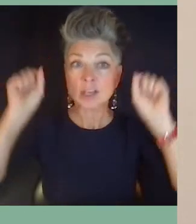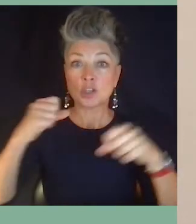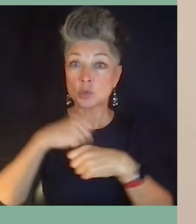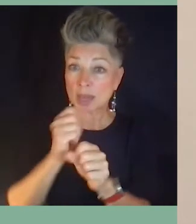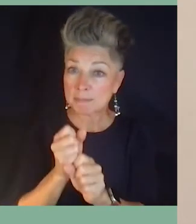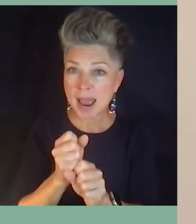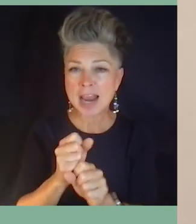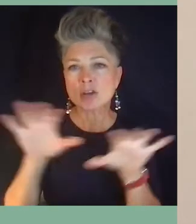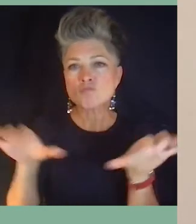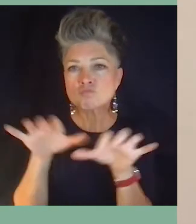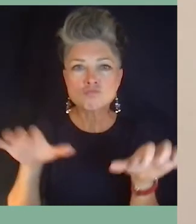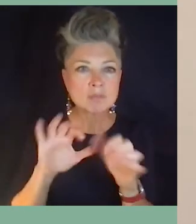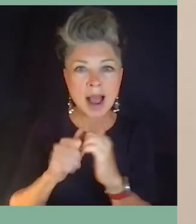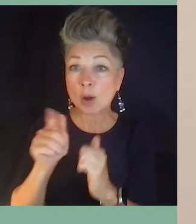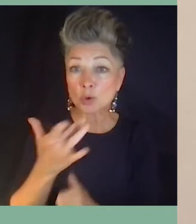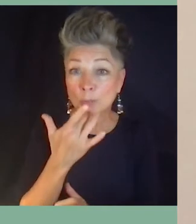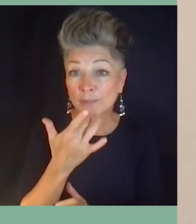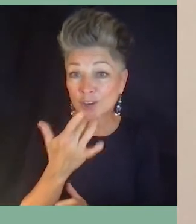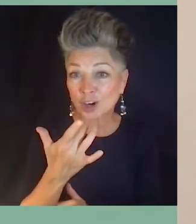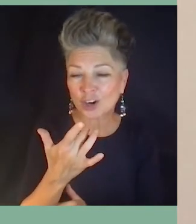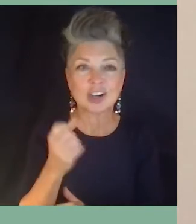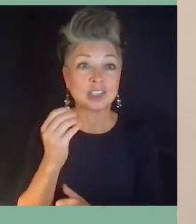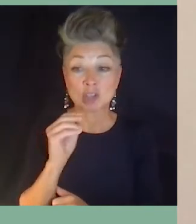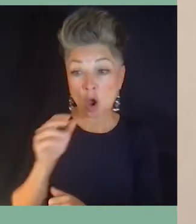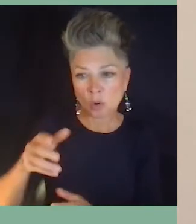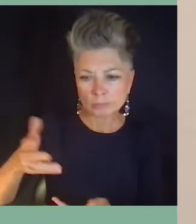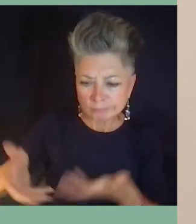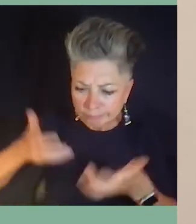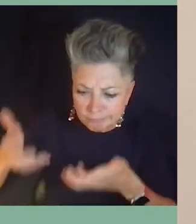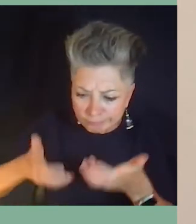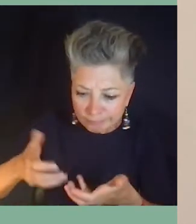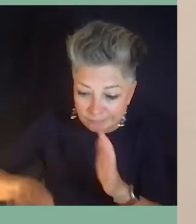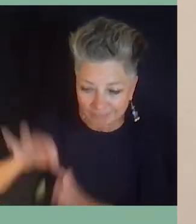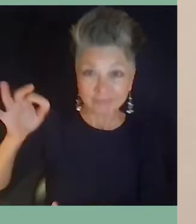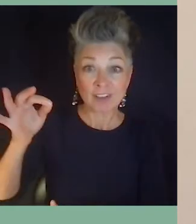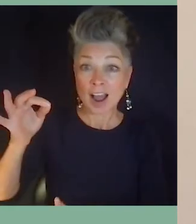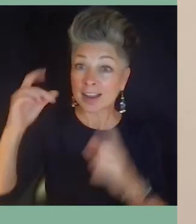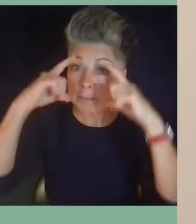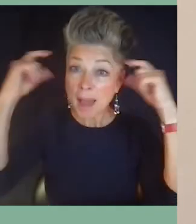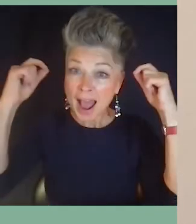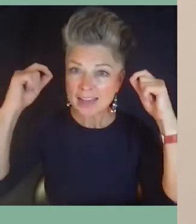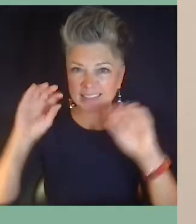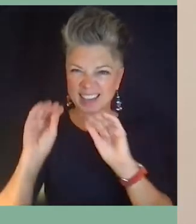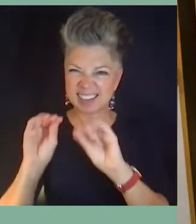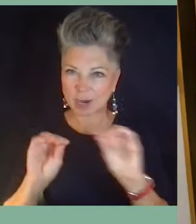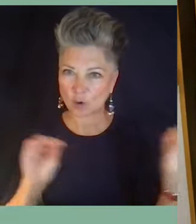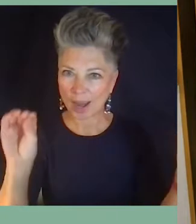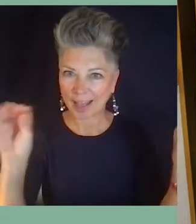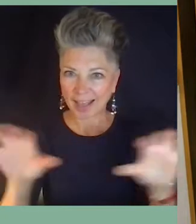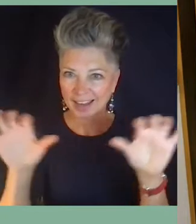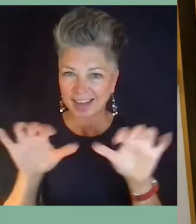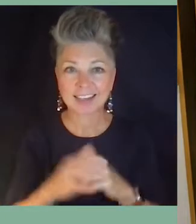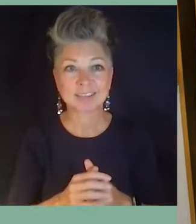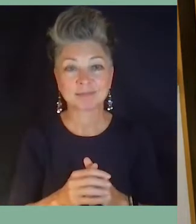can make and remake the way you want it to your liking. So watch in your kit and get your mask and decorate it. Welcome